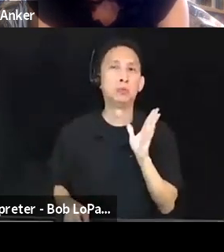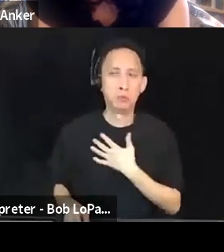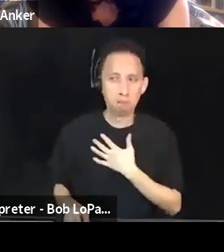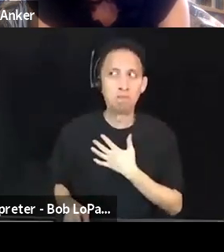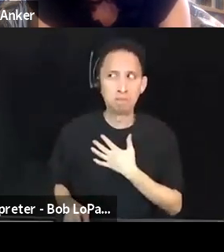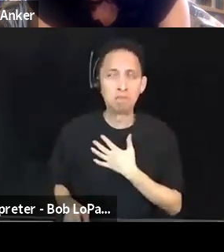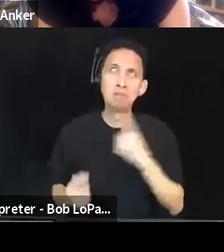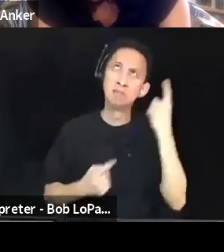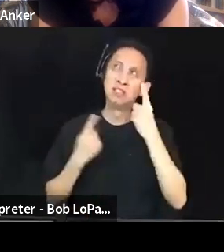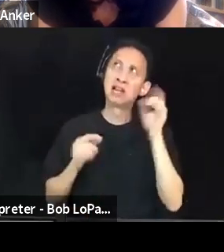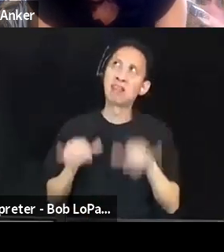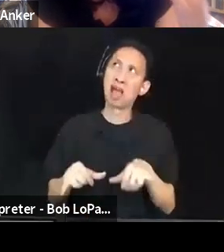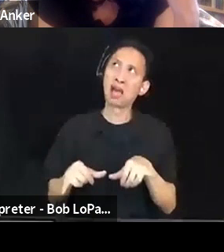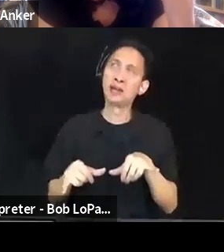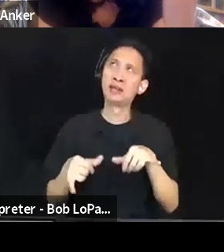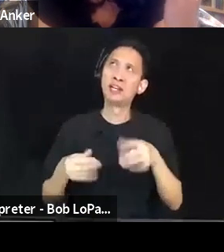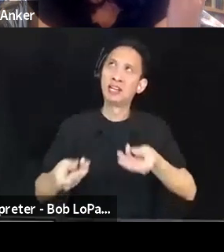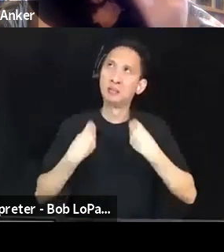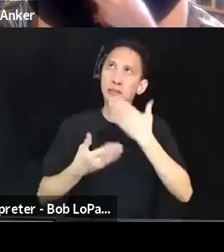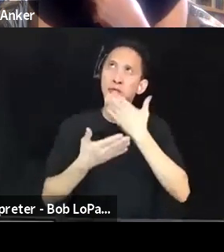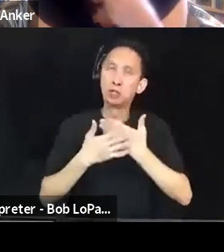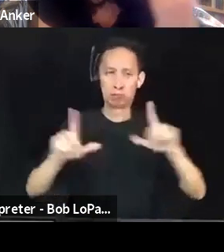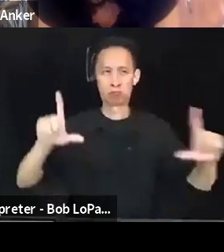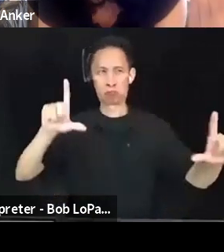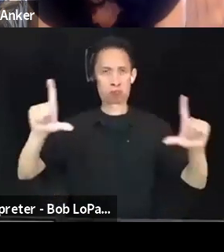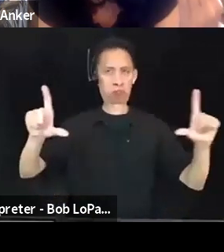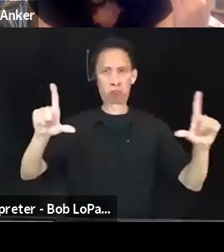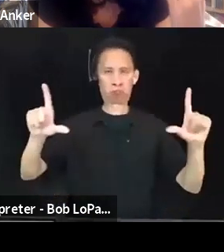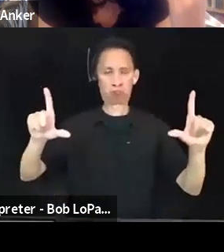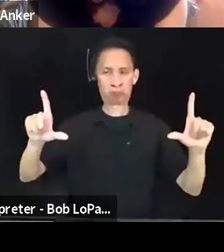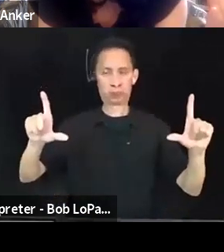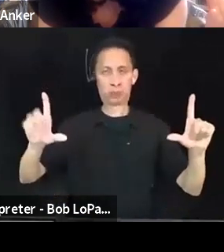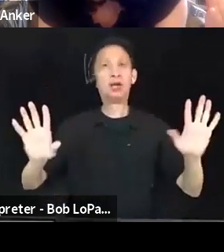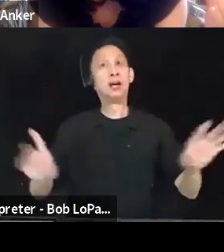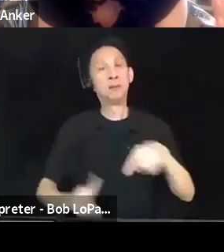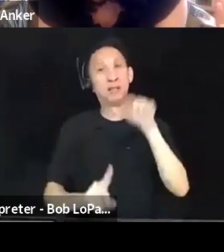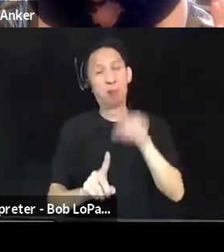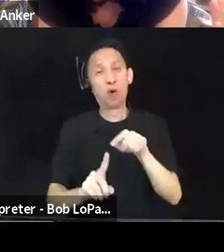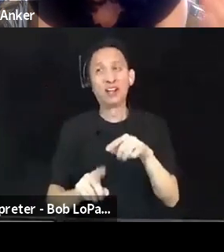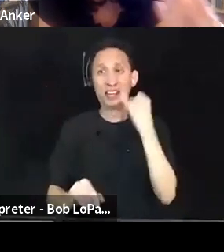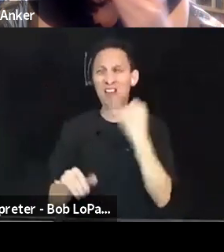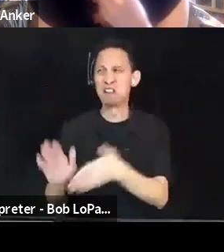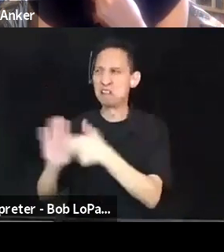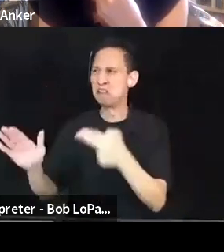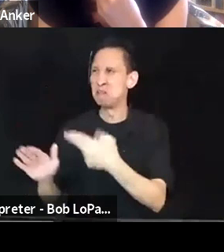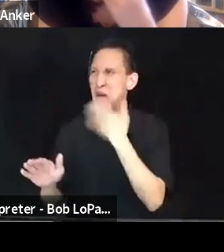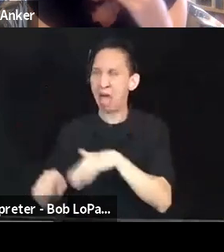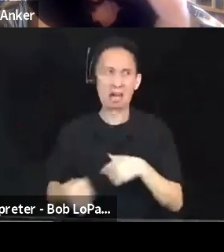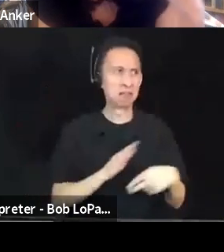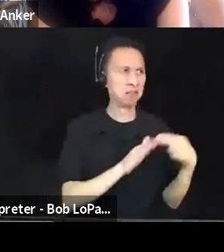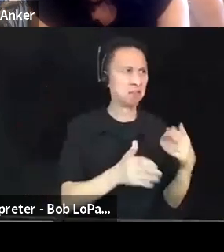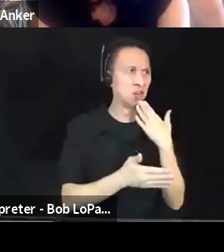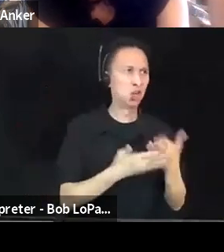about it in that way is really helpful. But of course, part of the problem is that those visions are irreconcilable oftentimes, because